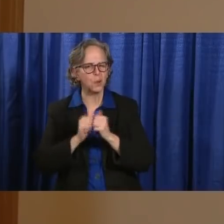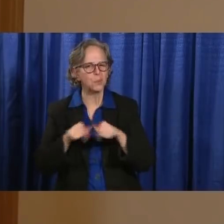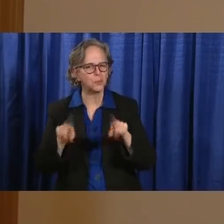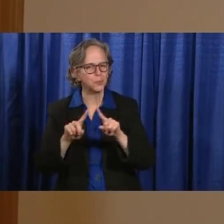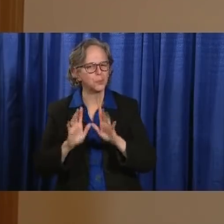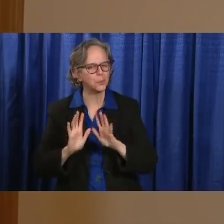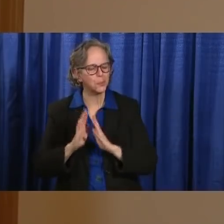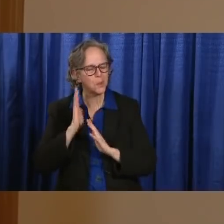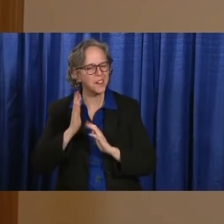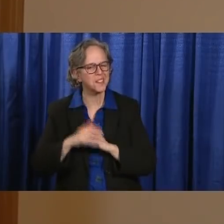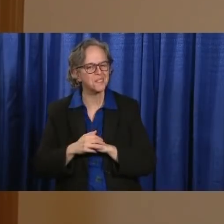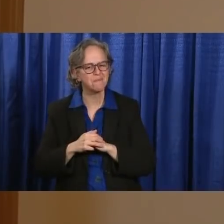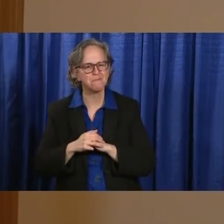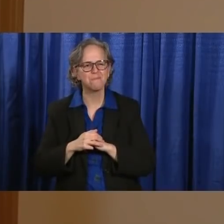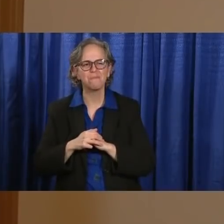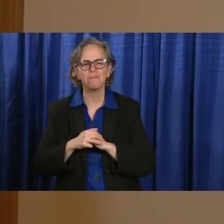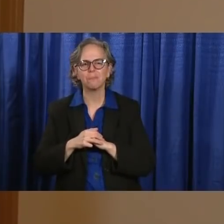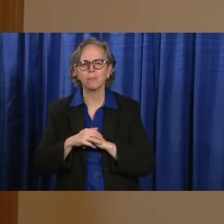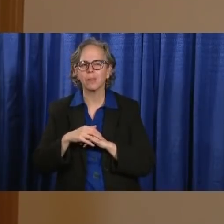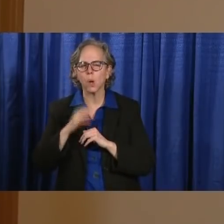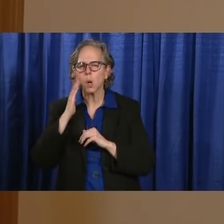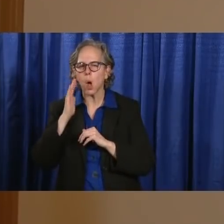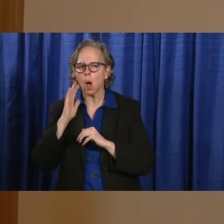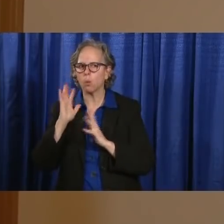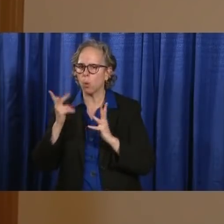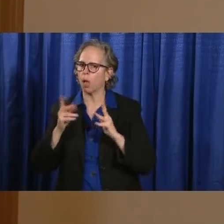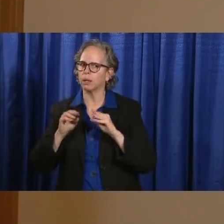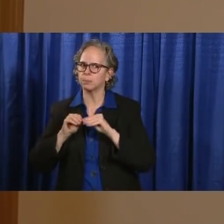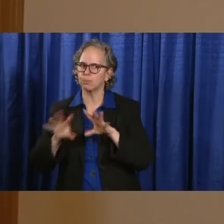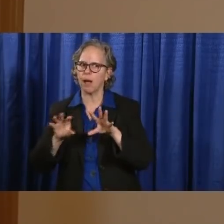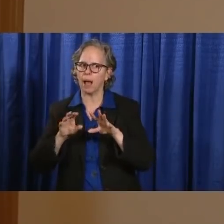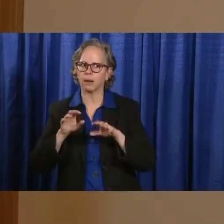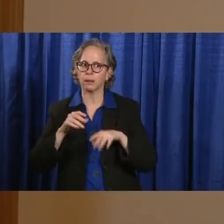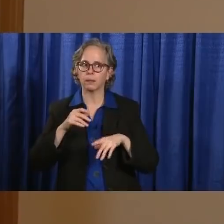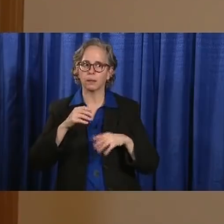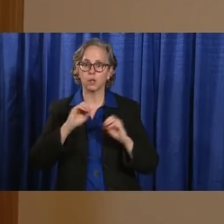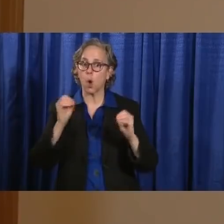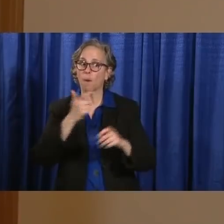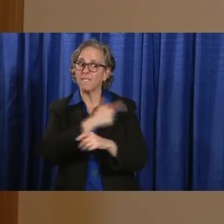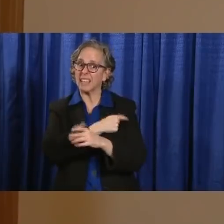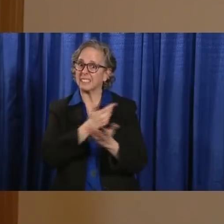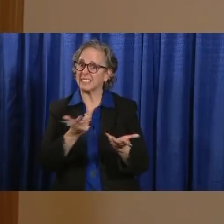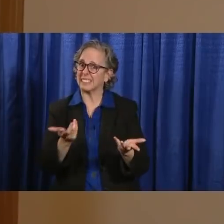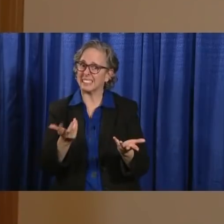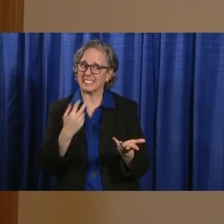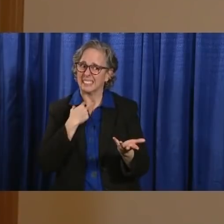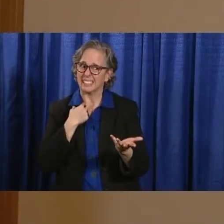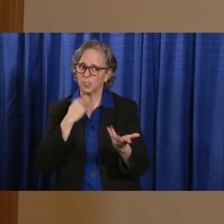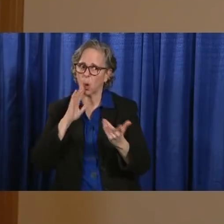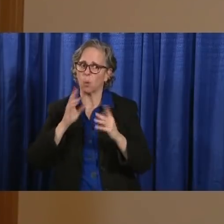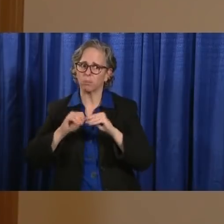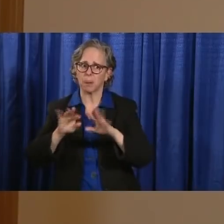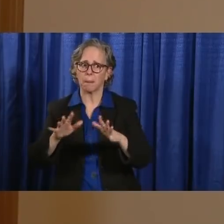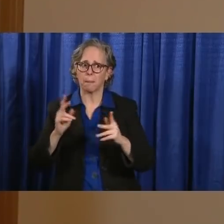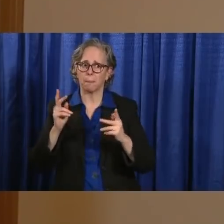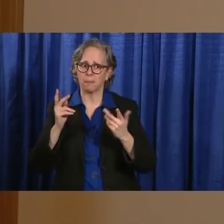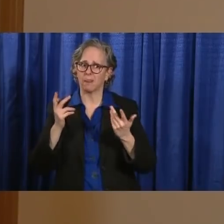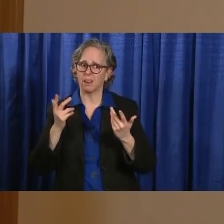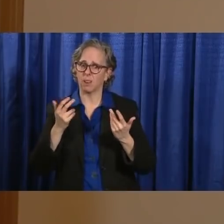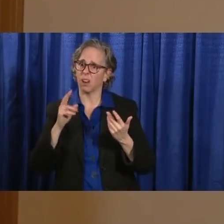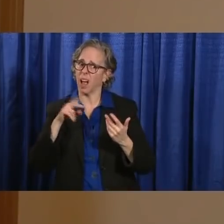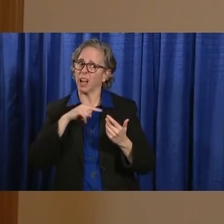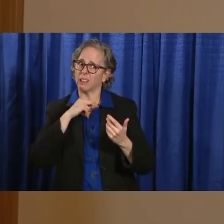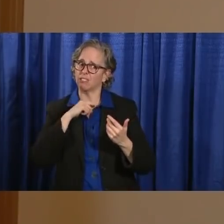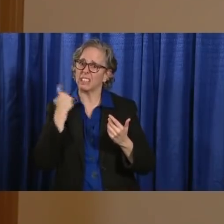we know it's going to spread. This is no vaccine available. Most of the population is at risk of catching this sooner